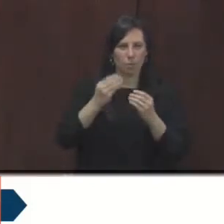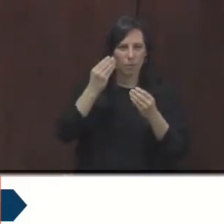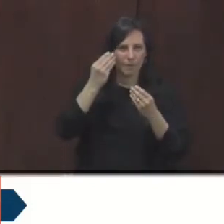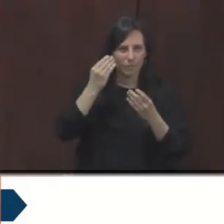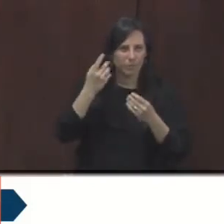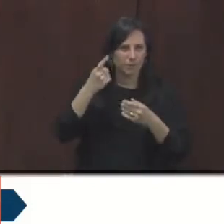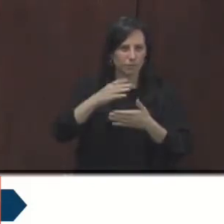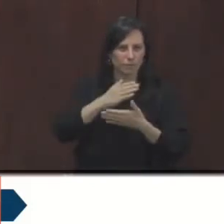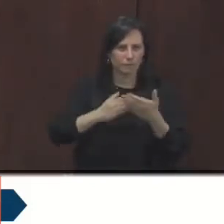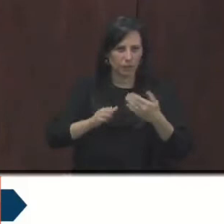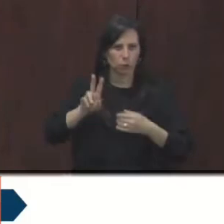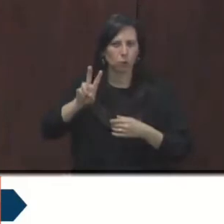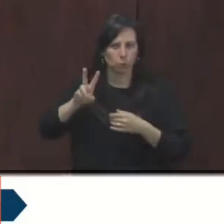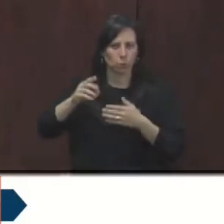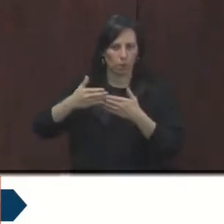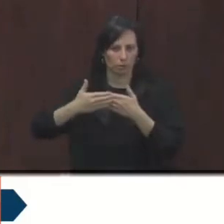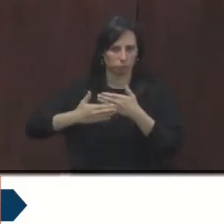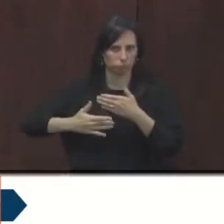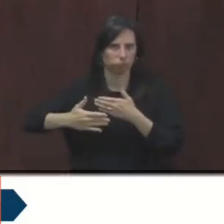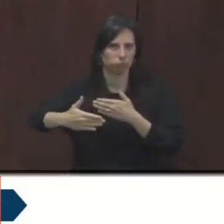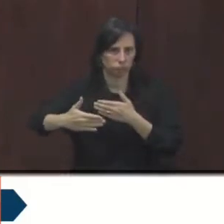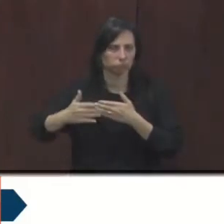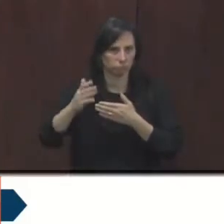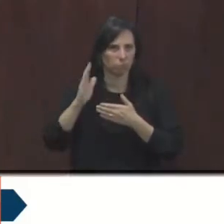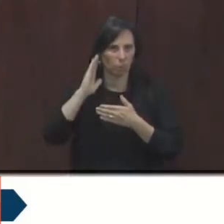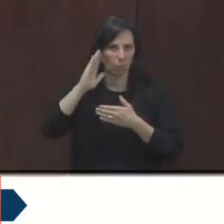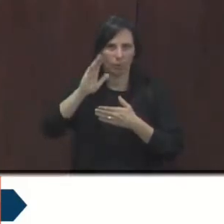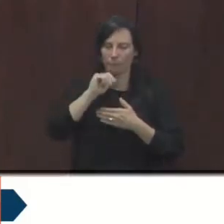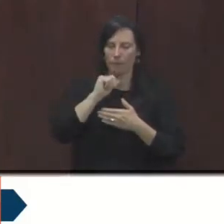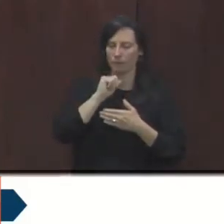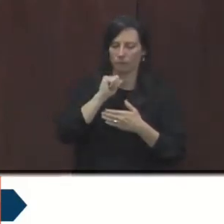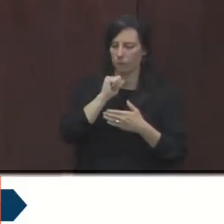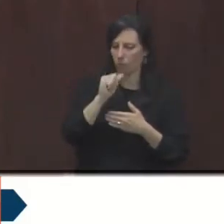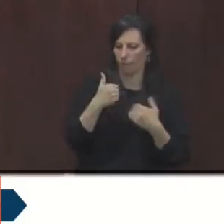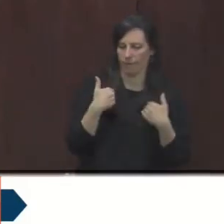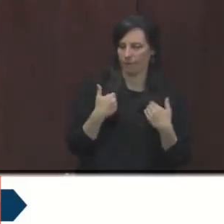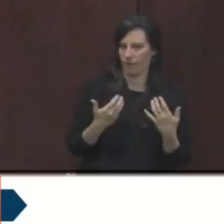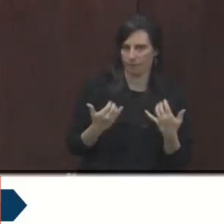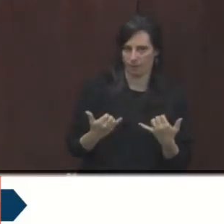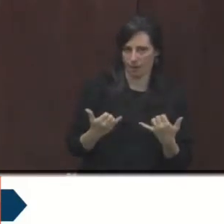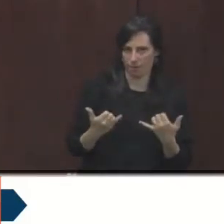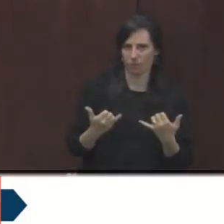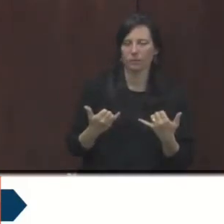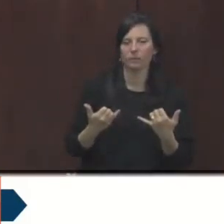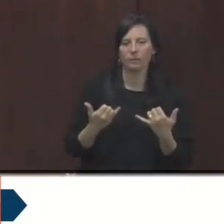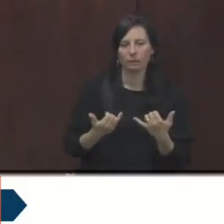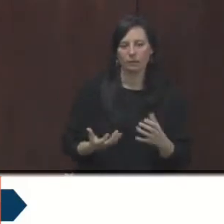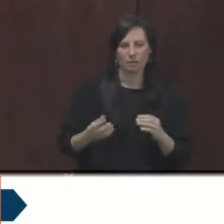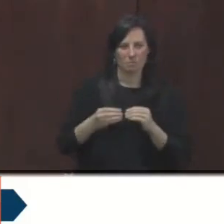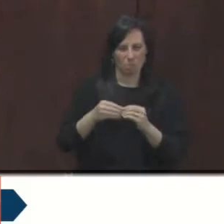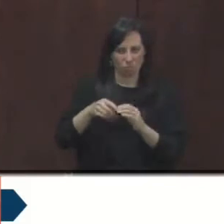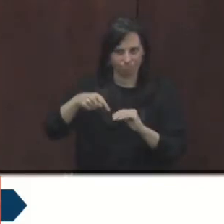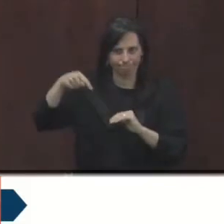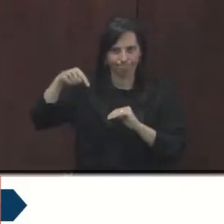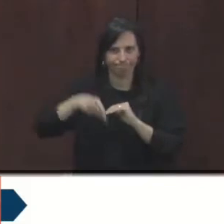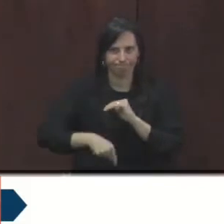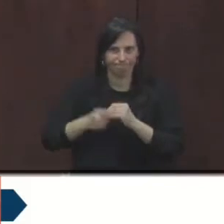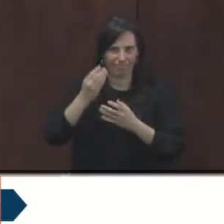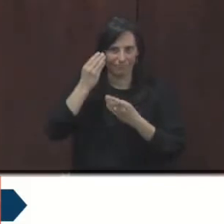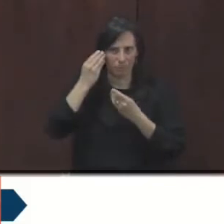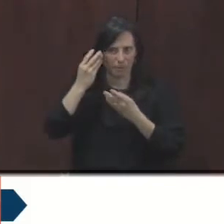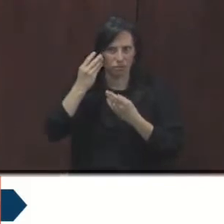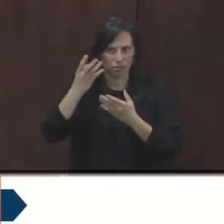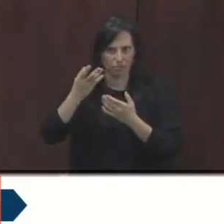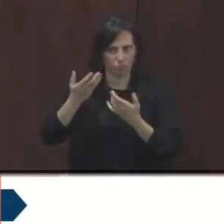Phases 2 and beyond, but that will likely come a little bit later. We're getting those deeper dives and those more detailed documents